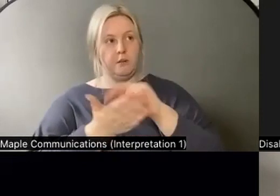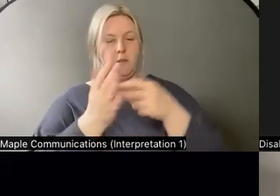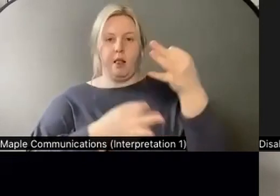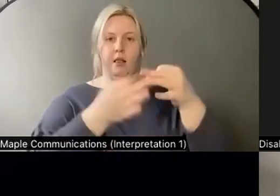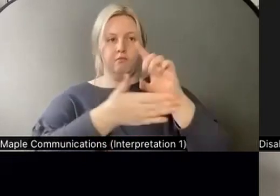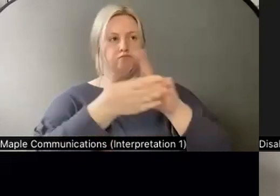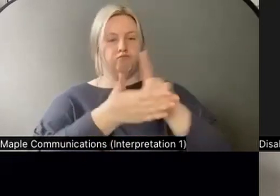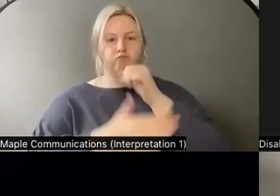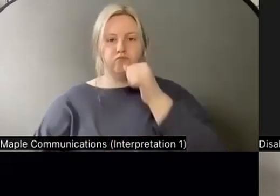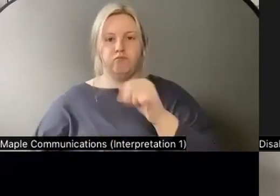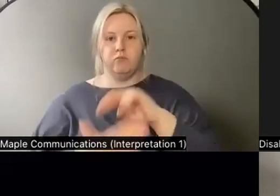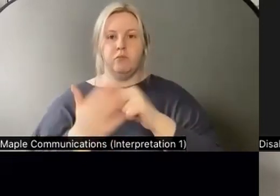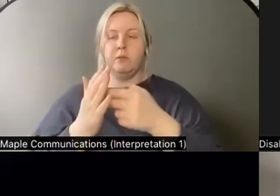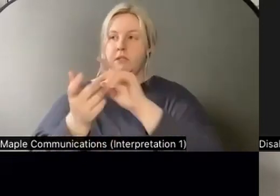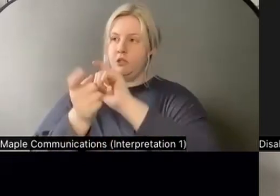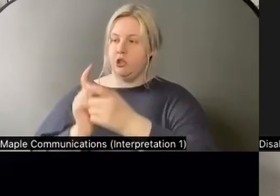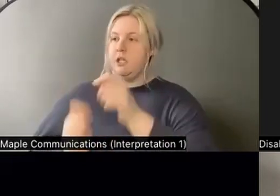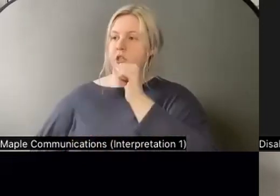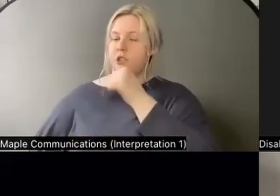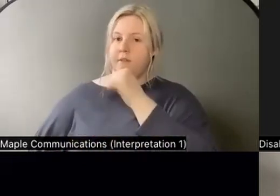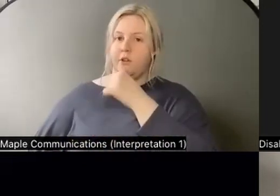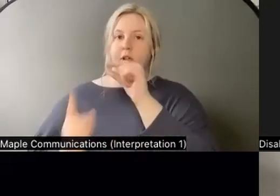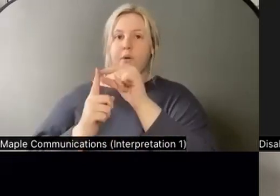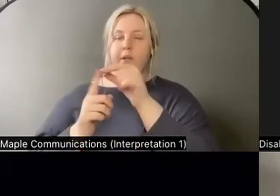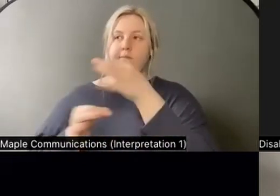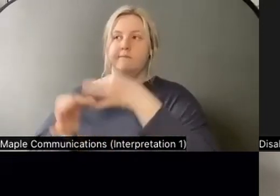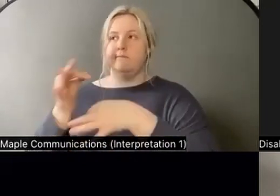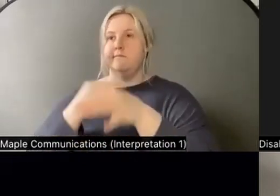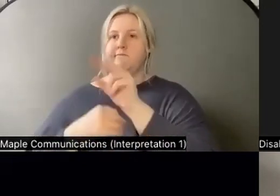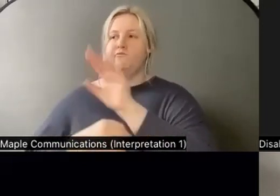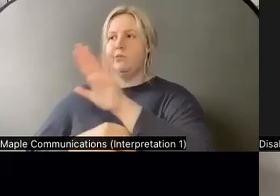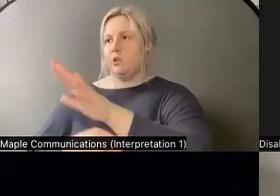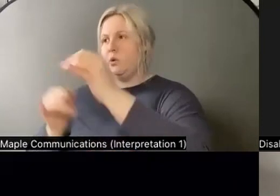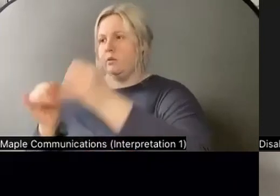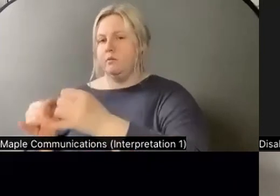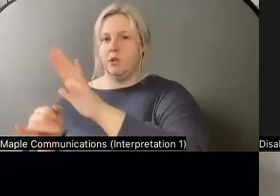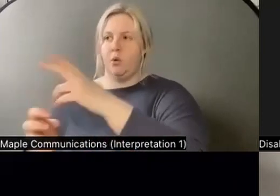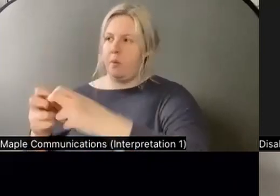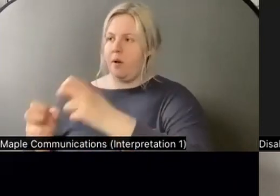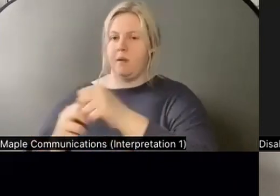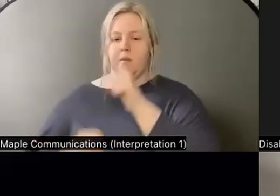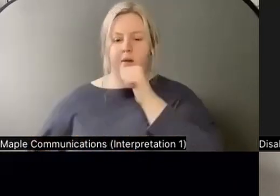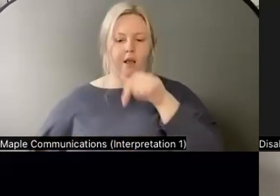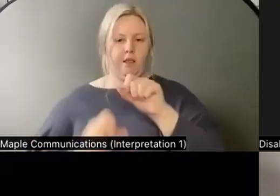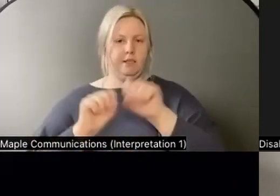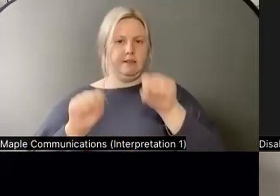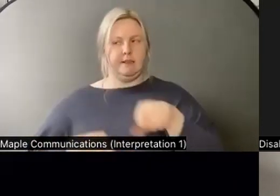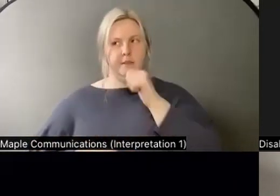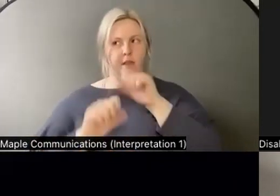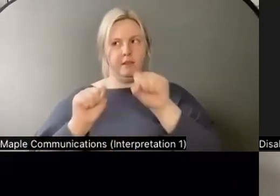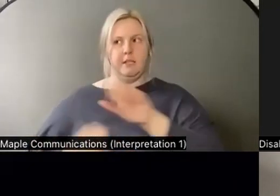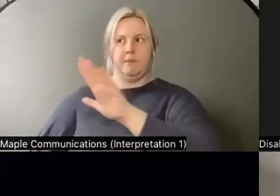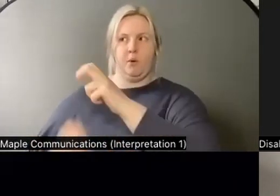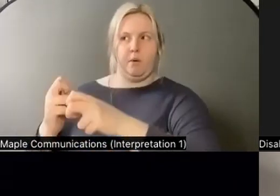i.e. reframing suffering as rooted in individual rather than social causes, thus favoring self over social and